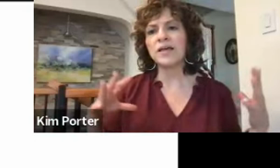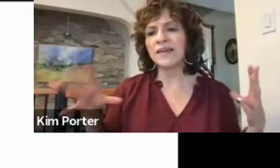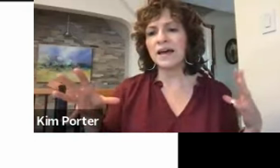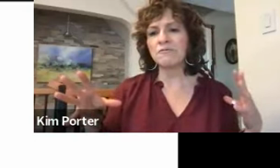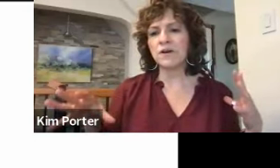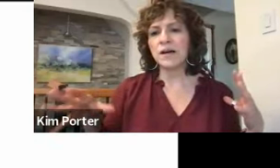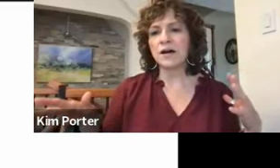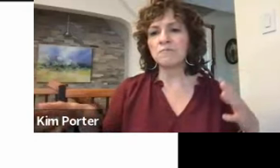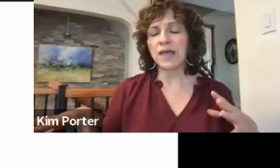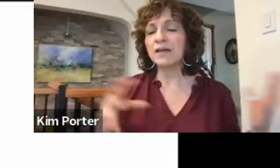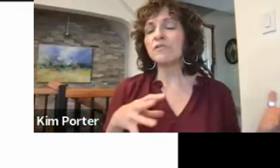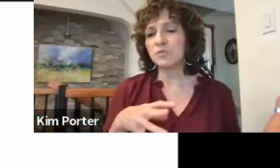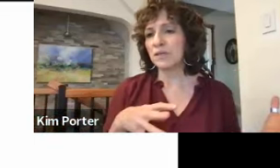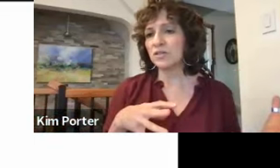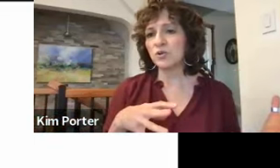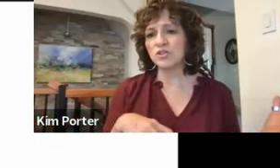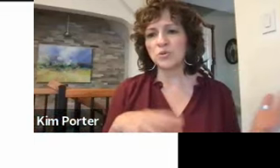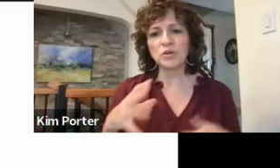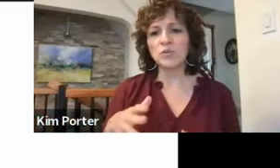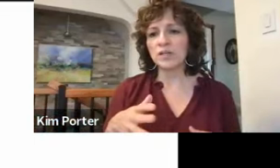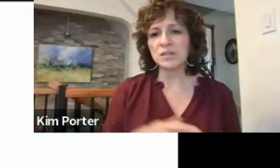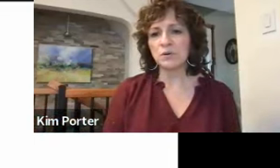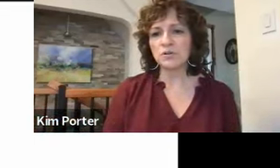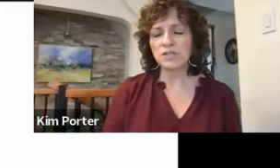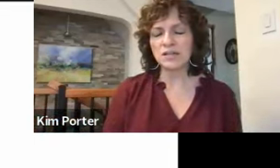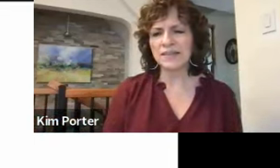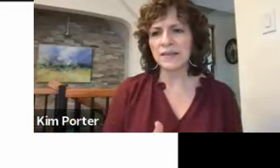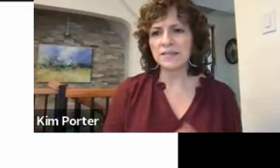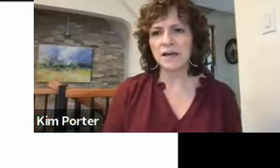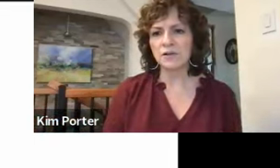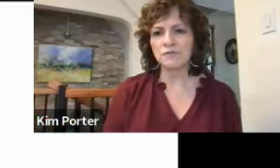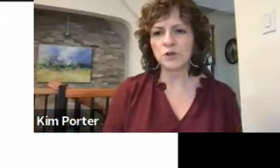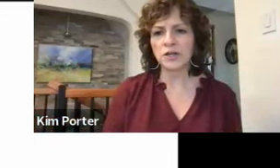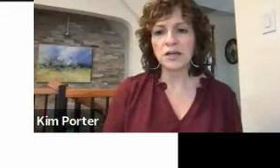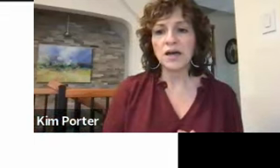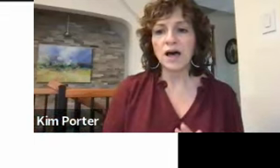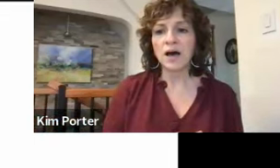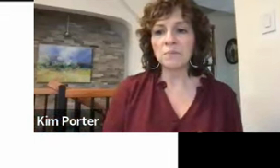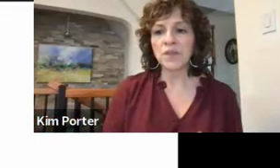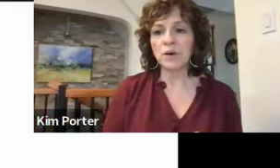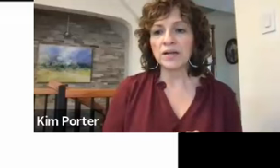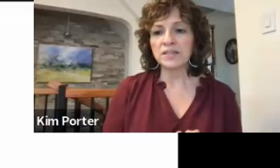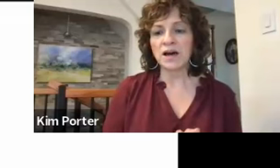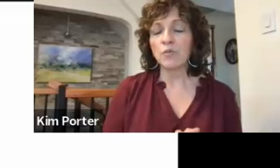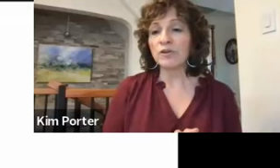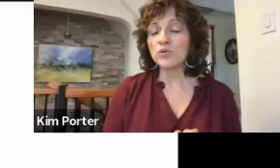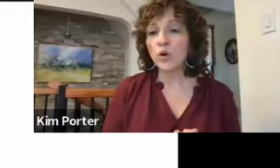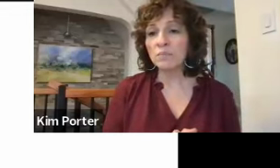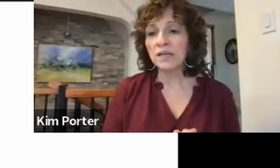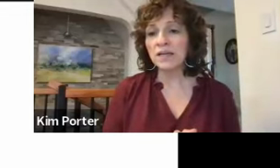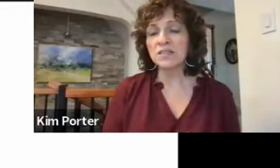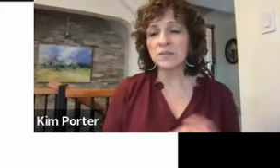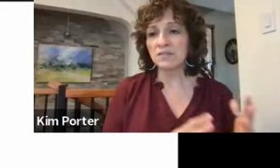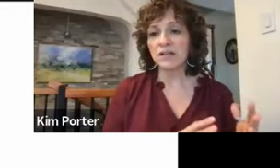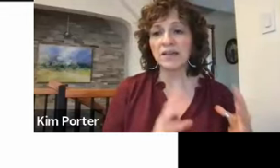Colorado. They have 8 of those meetings are on Zoom. Only 1 is in person. I think that's in California. But there's